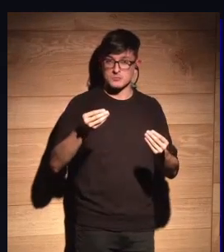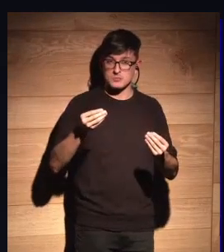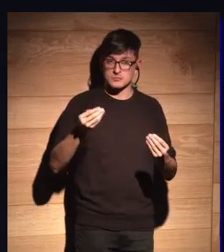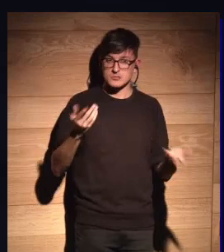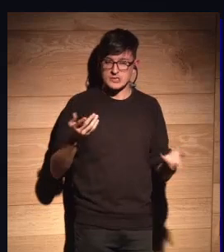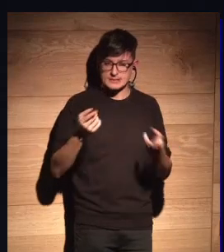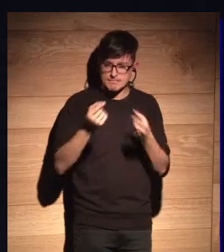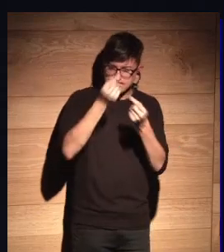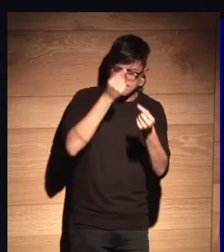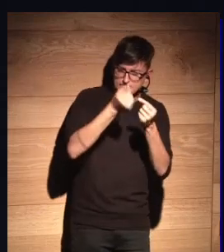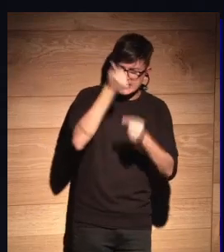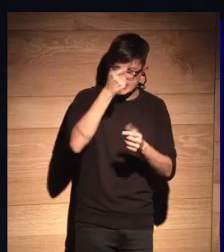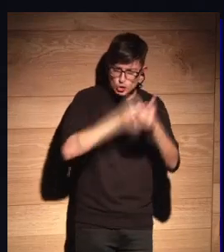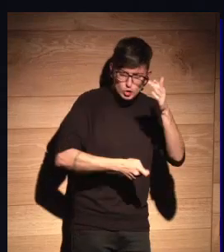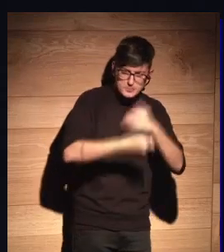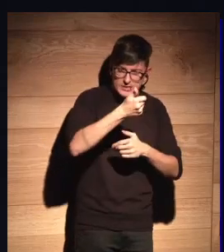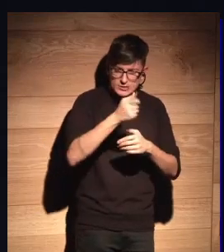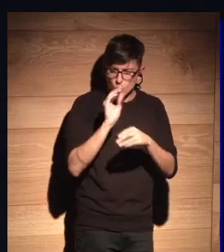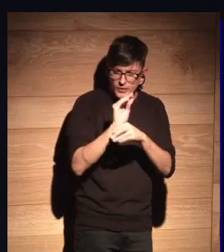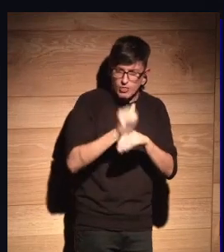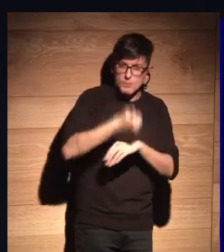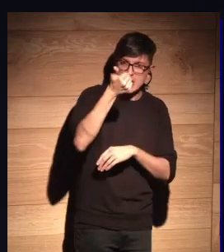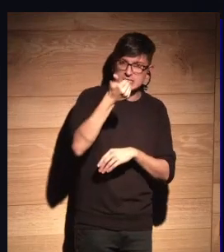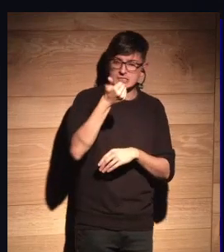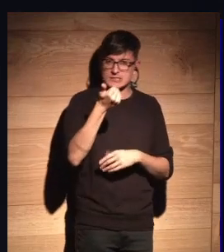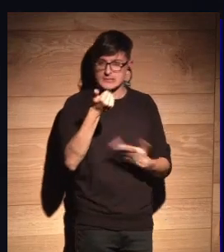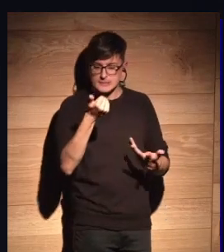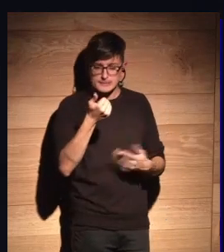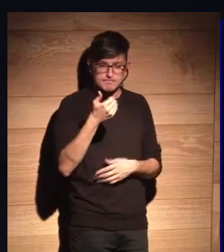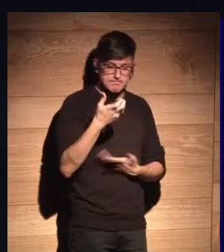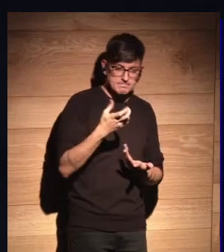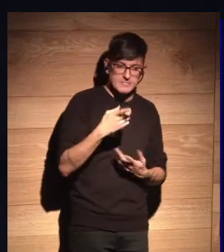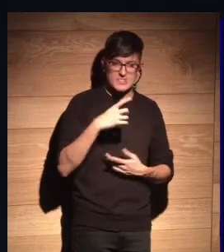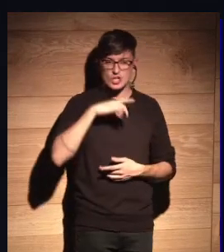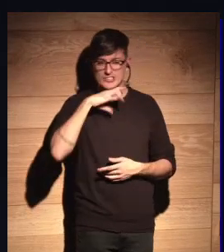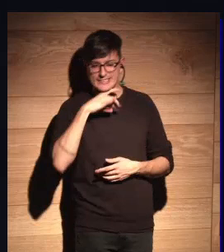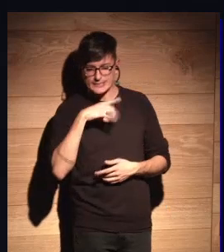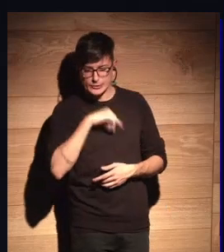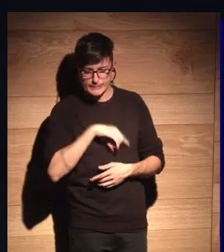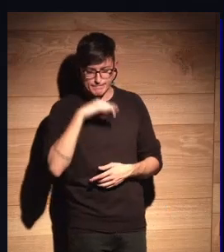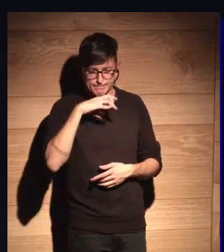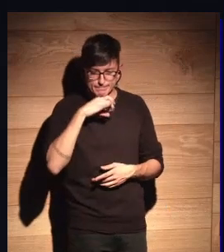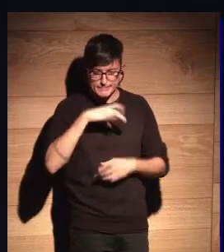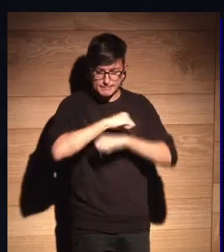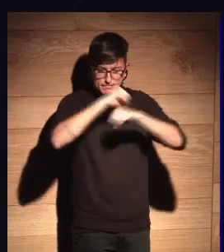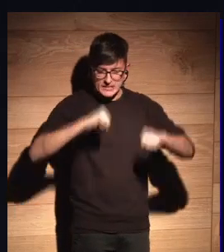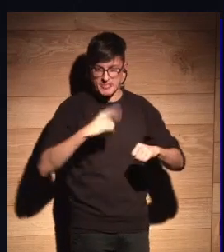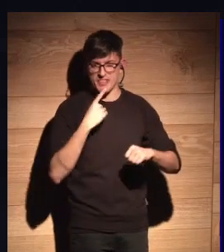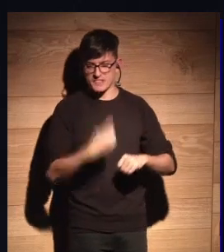more careful, and I think all the photographic projects I've worked on in my